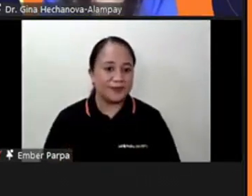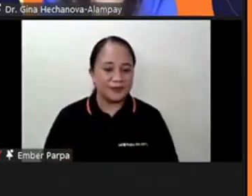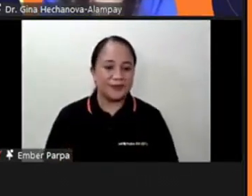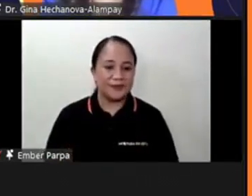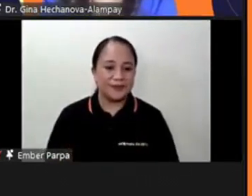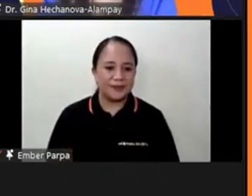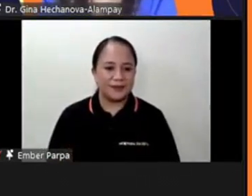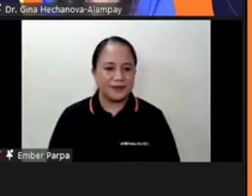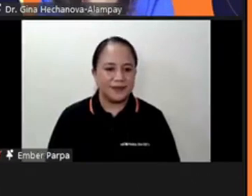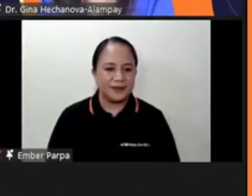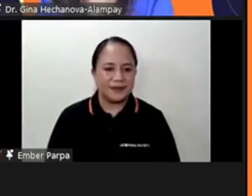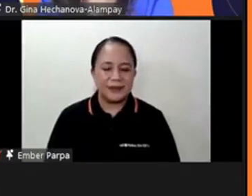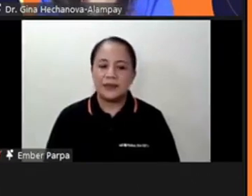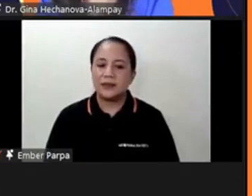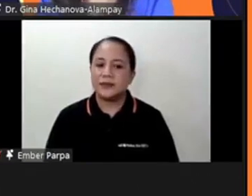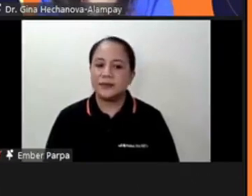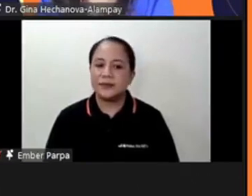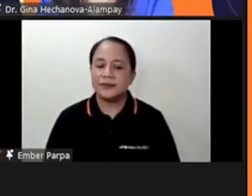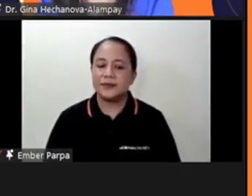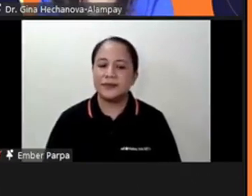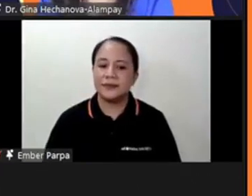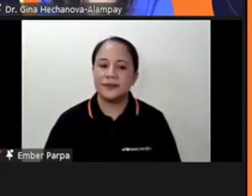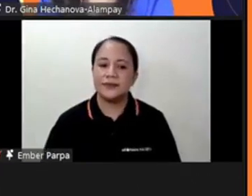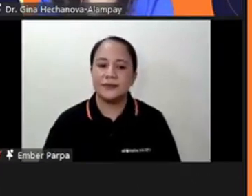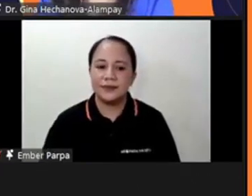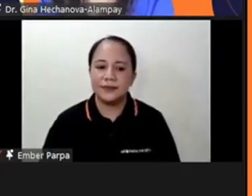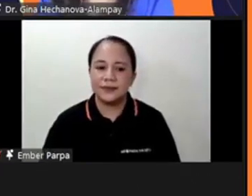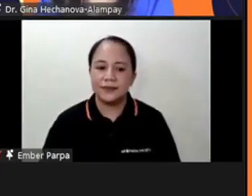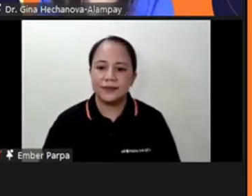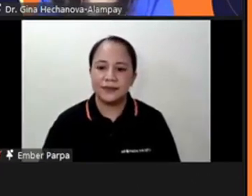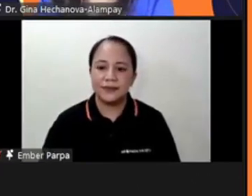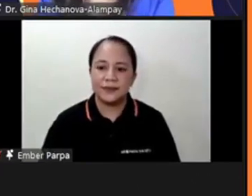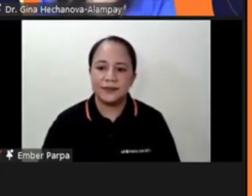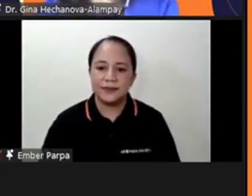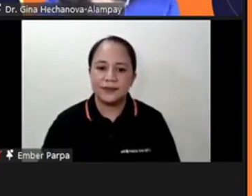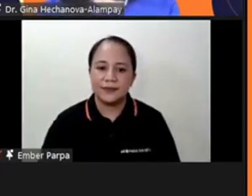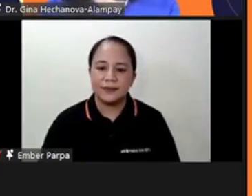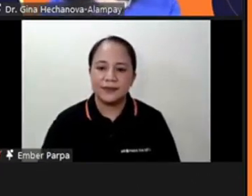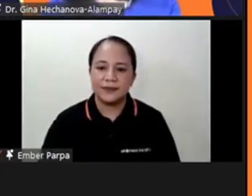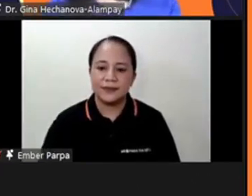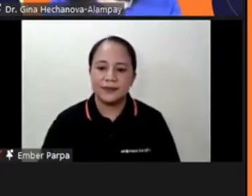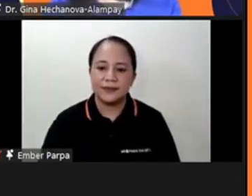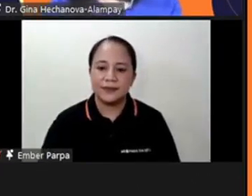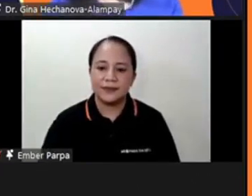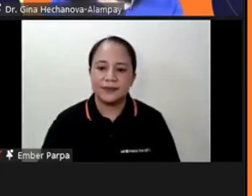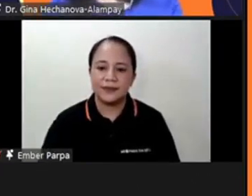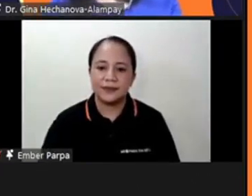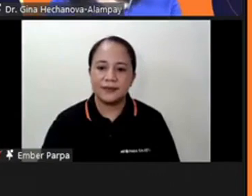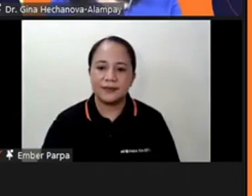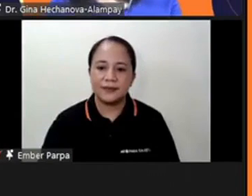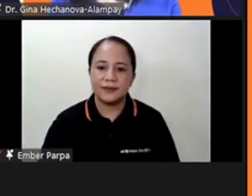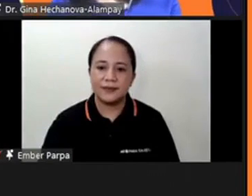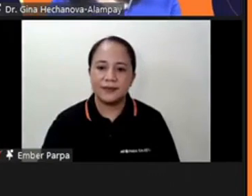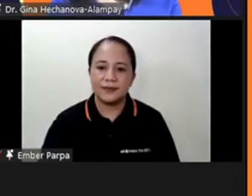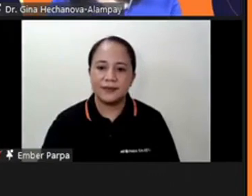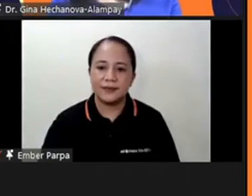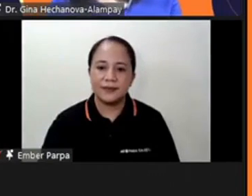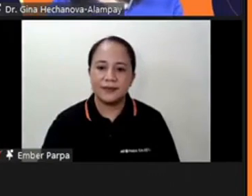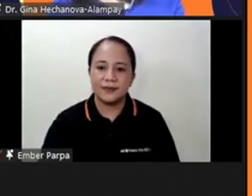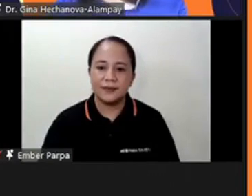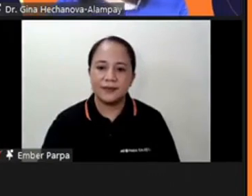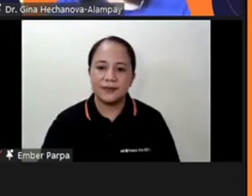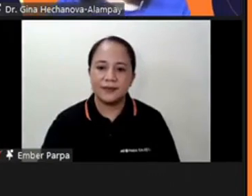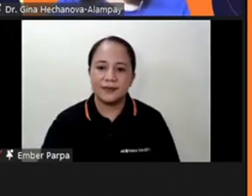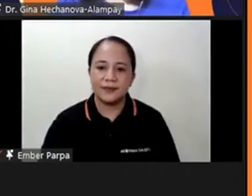feel overwhelmed, anxious, or unwell, but there are healthy ways to cope. Introducing Lusog Isip,